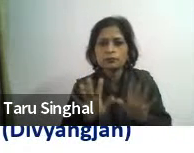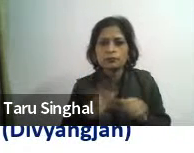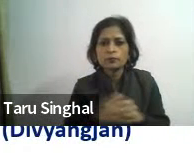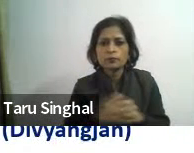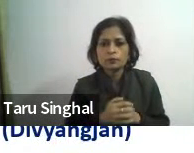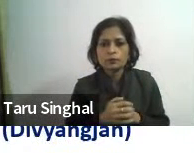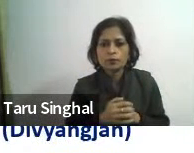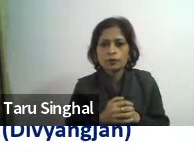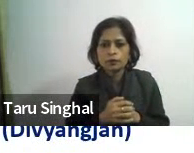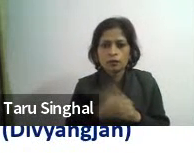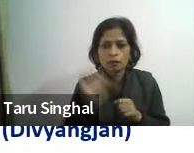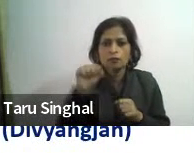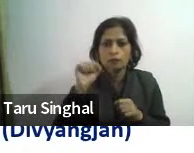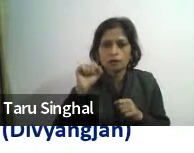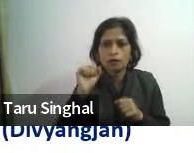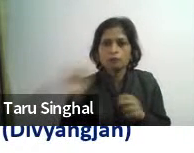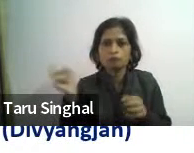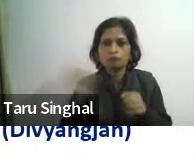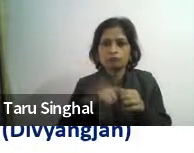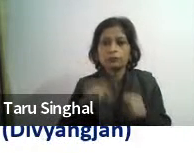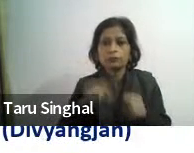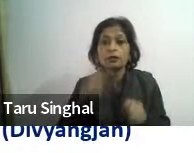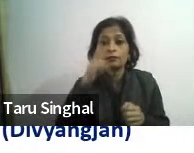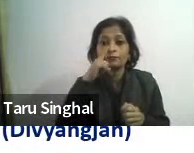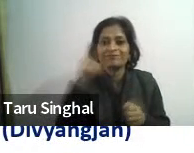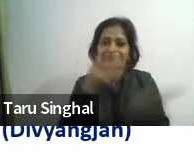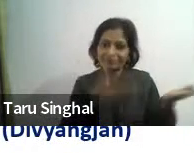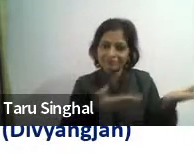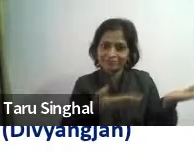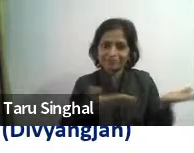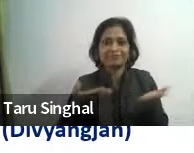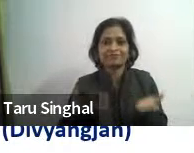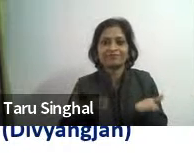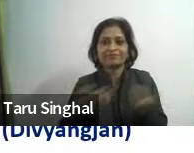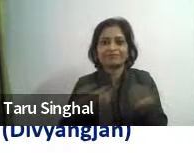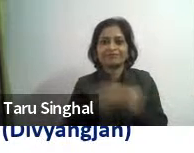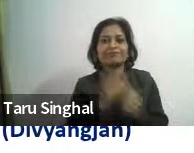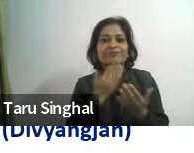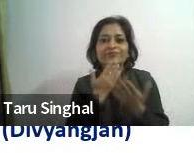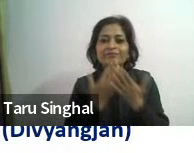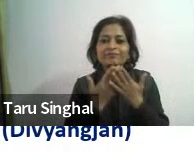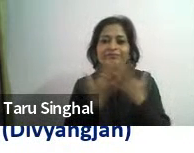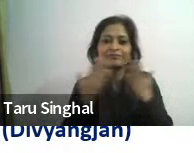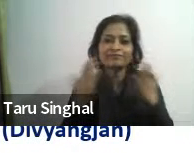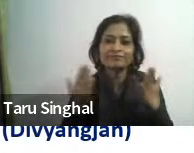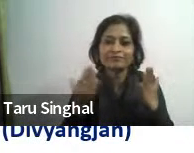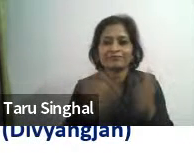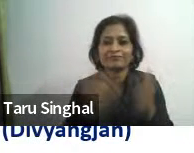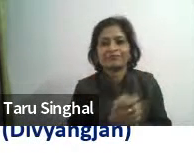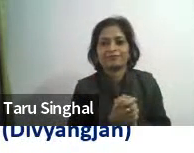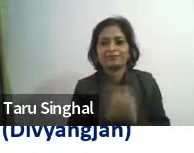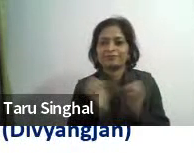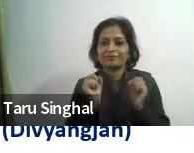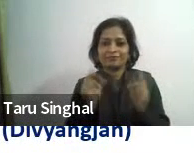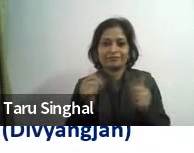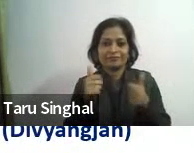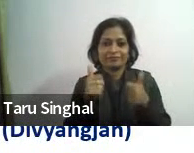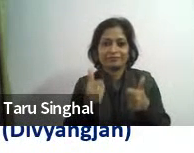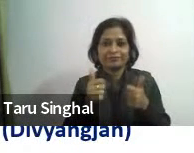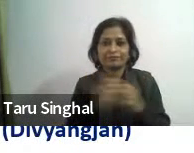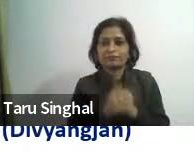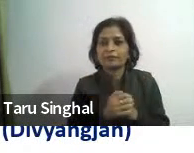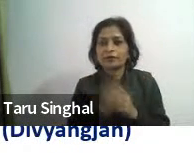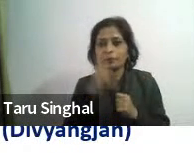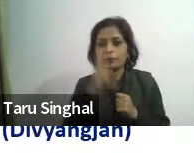say. She did say. Welcome, ma'am. Welcome. Thank you very much. Thank you. Okay, okay. Betty, then we can